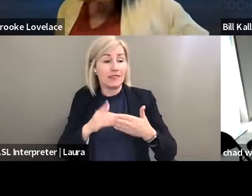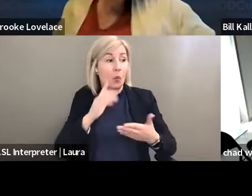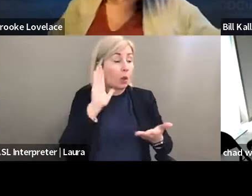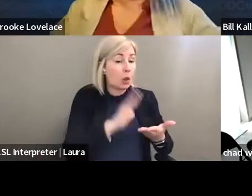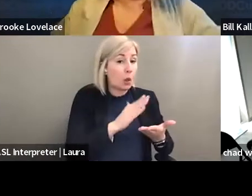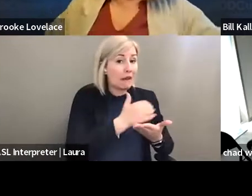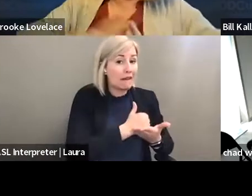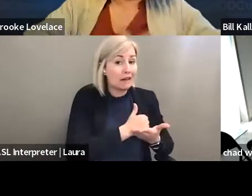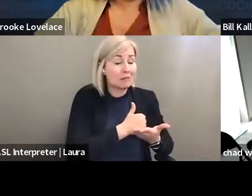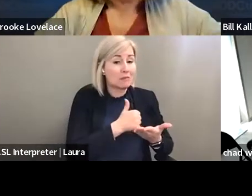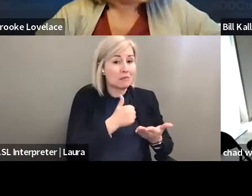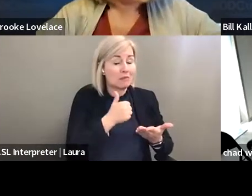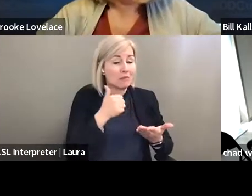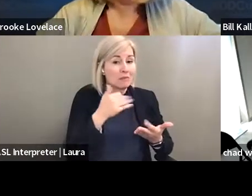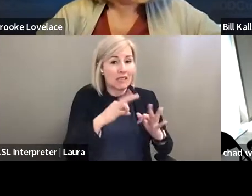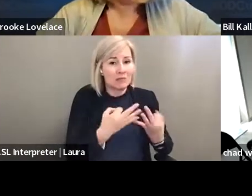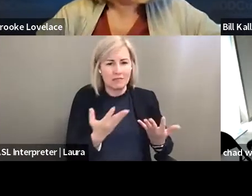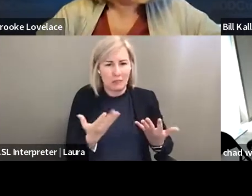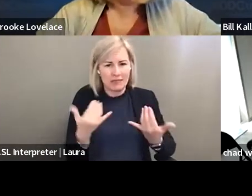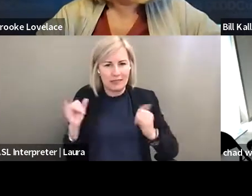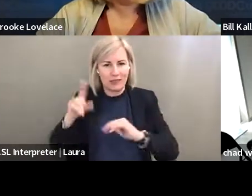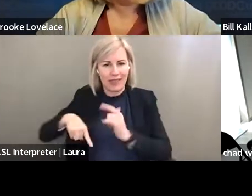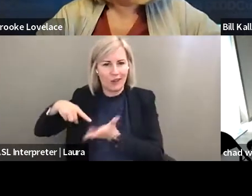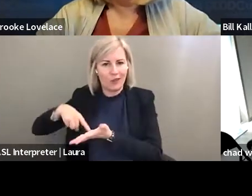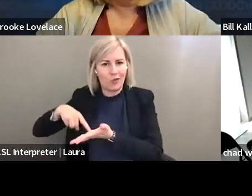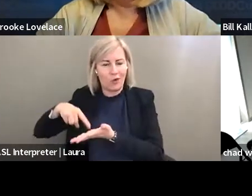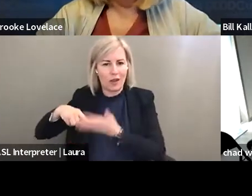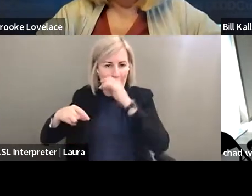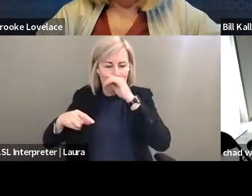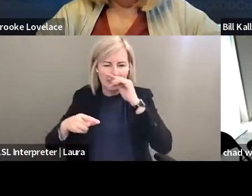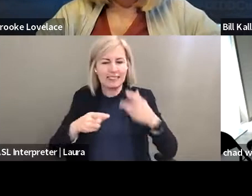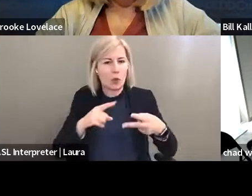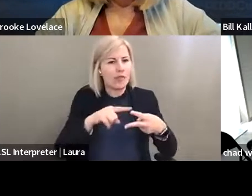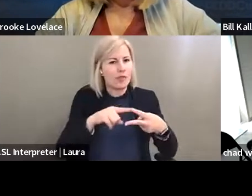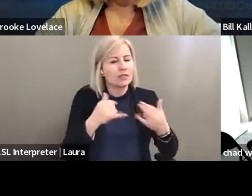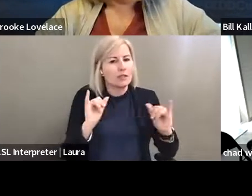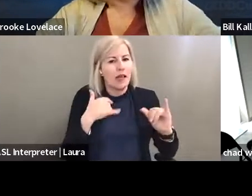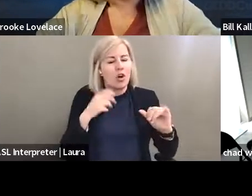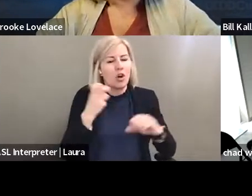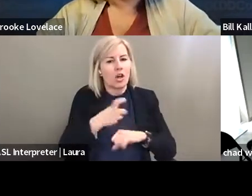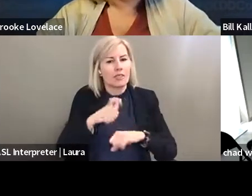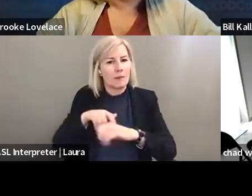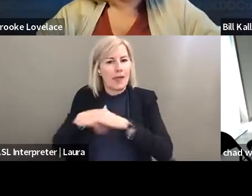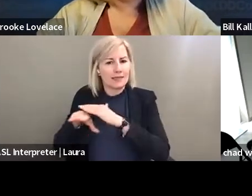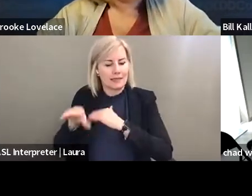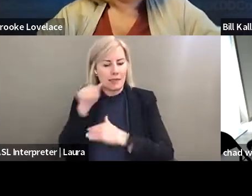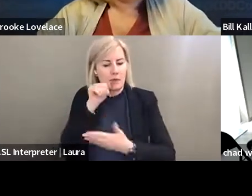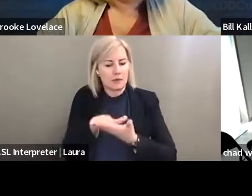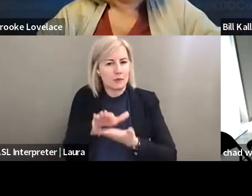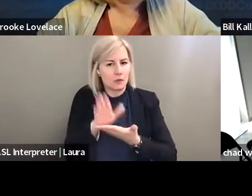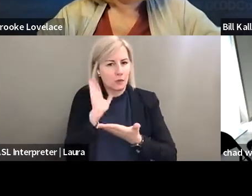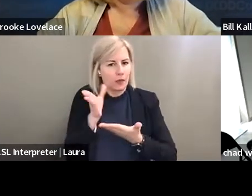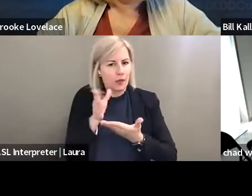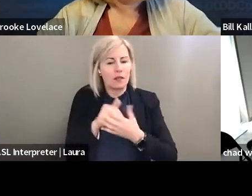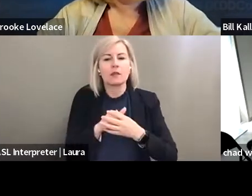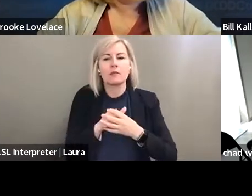income families, which might make that population have a harder time accessing it. But I